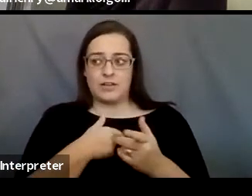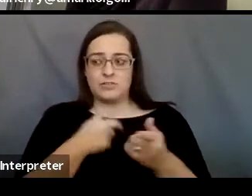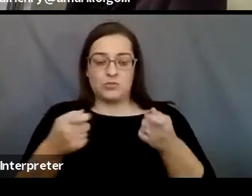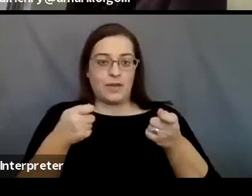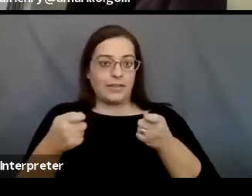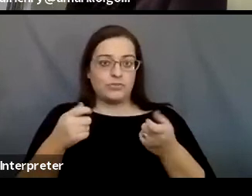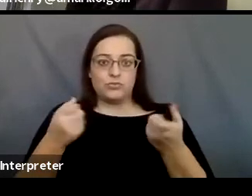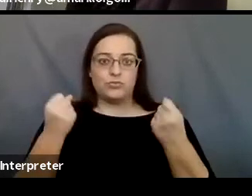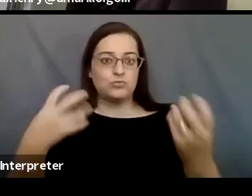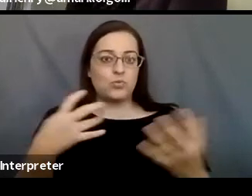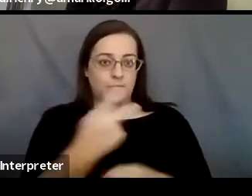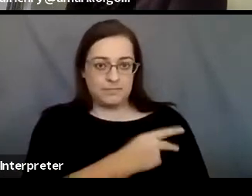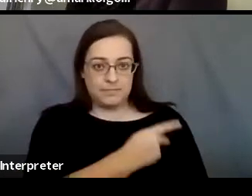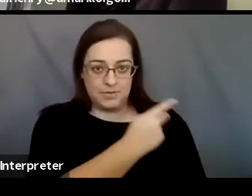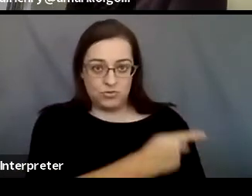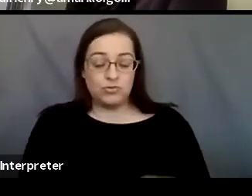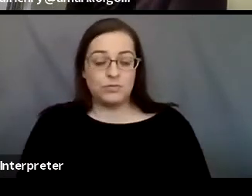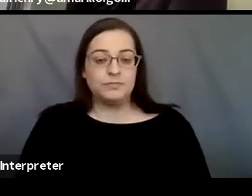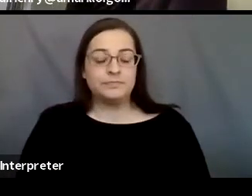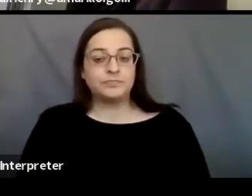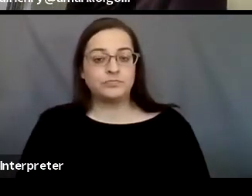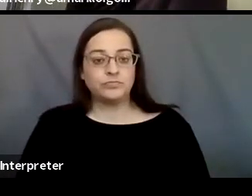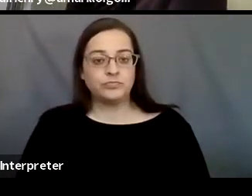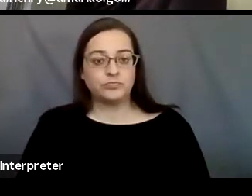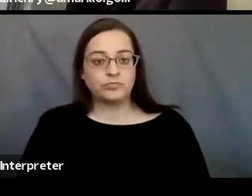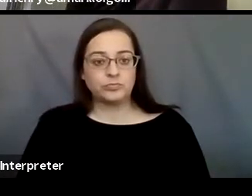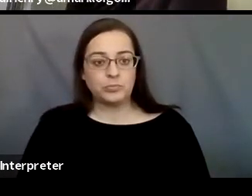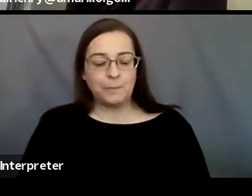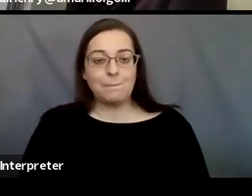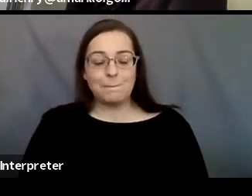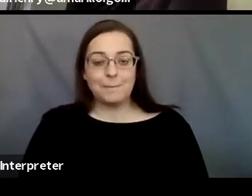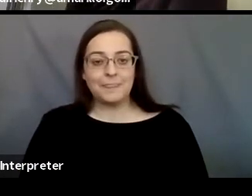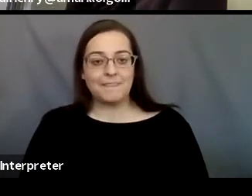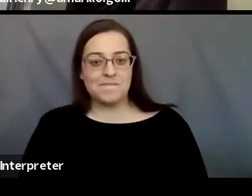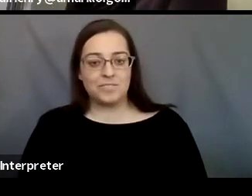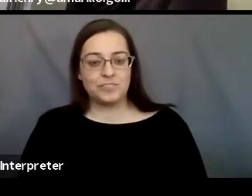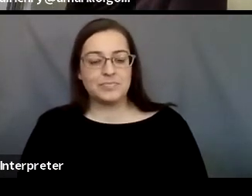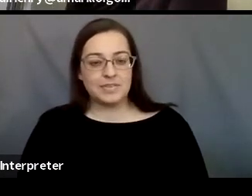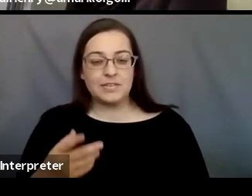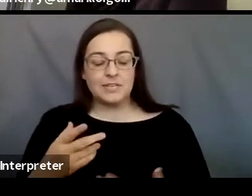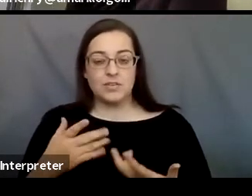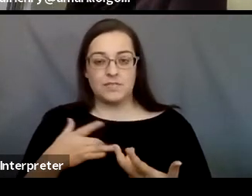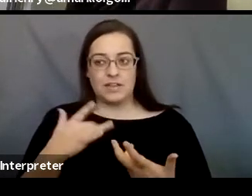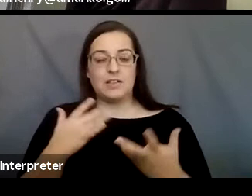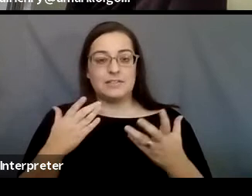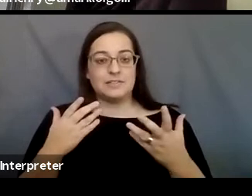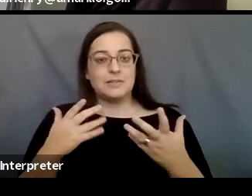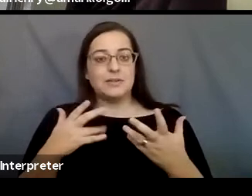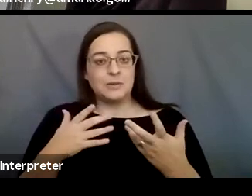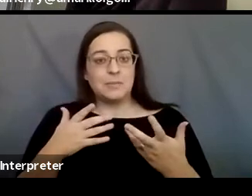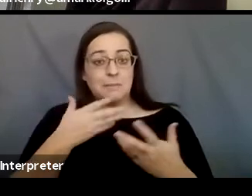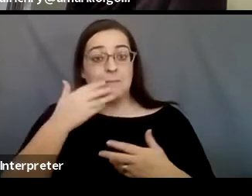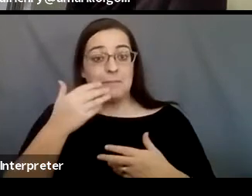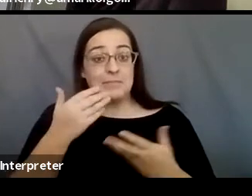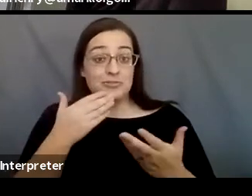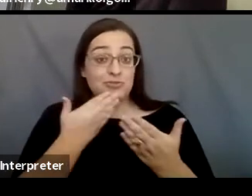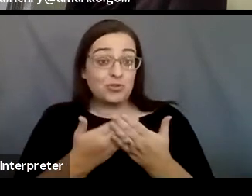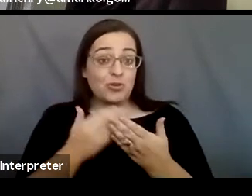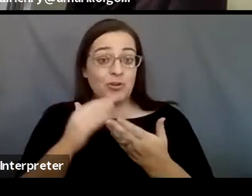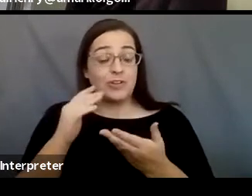of volume. So although it's a little bit encouraging that we're down from that 200